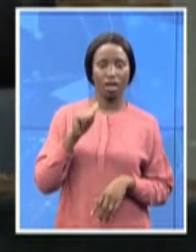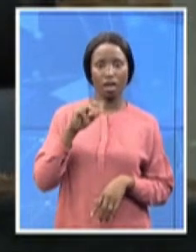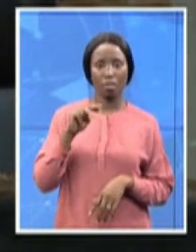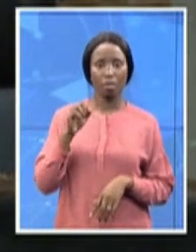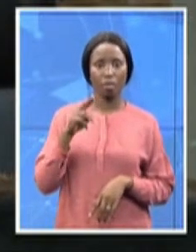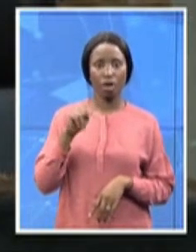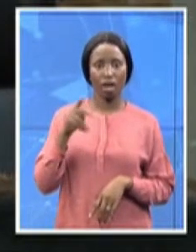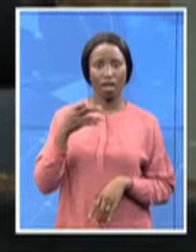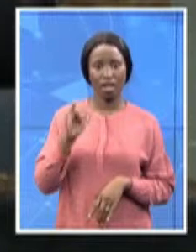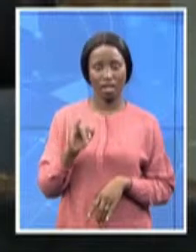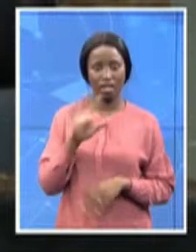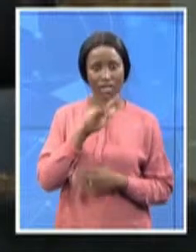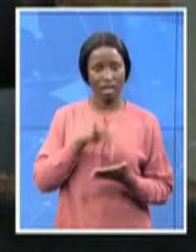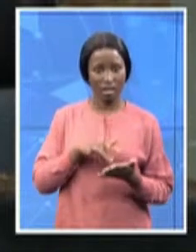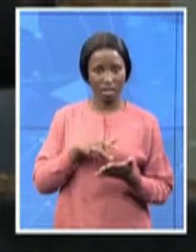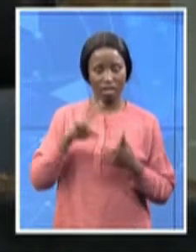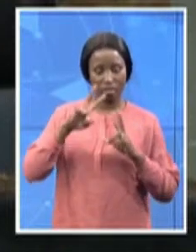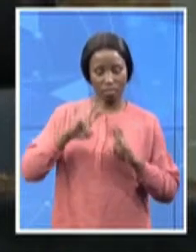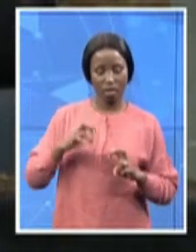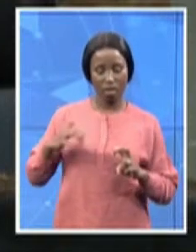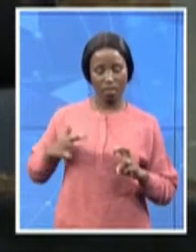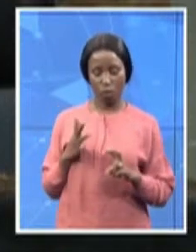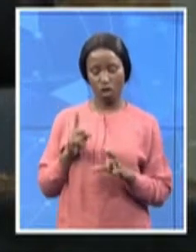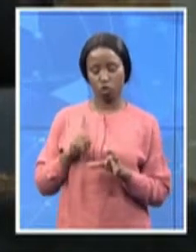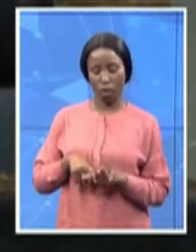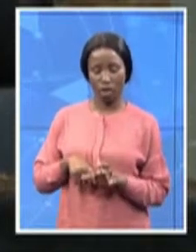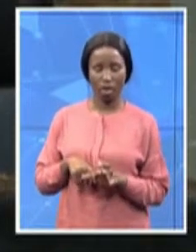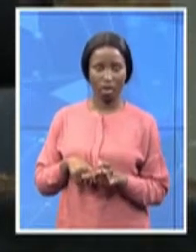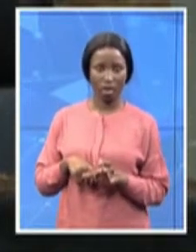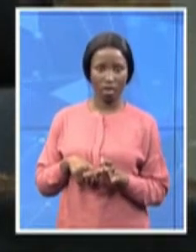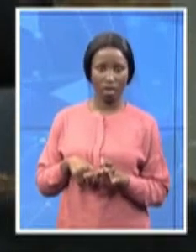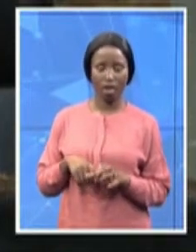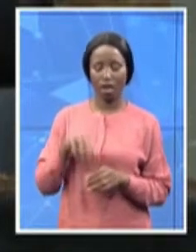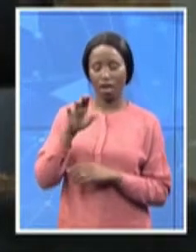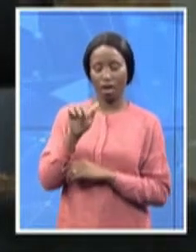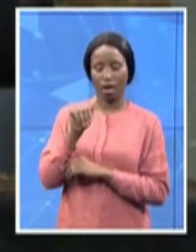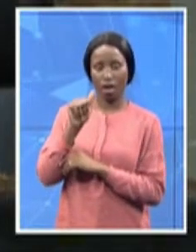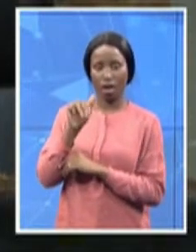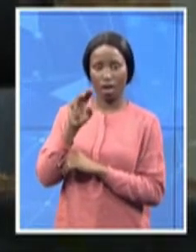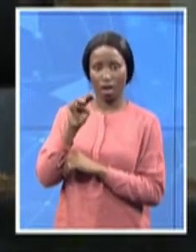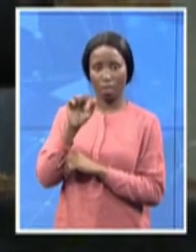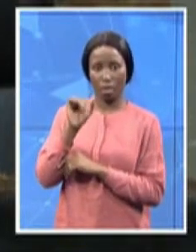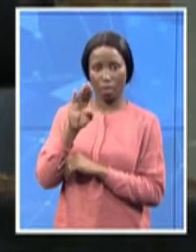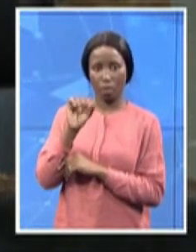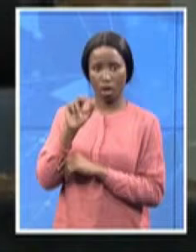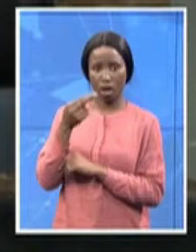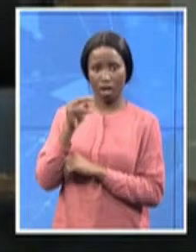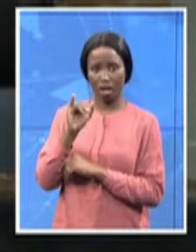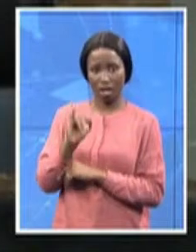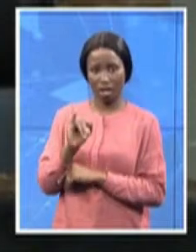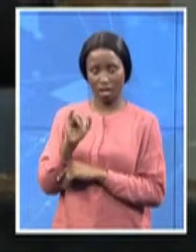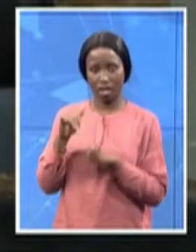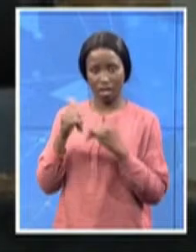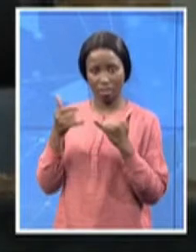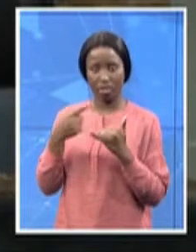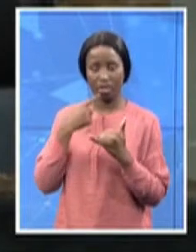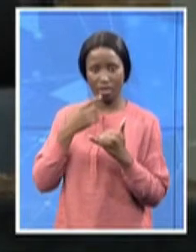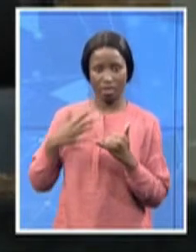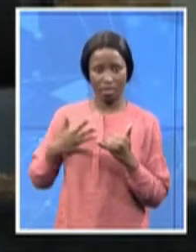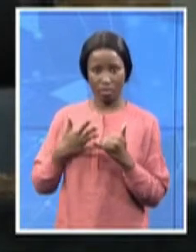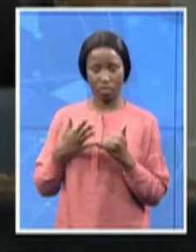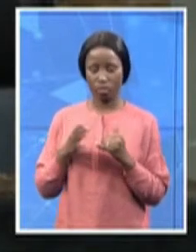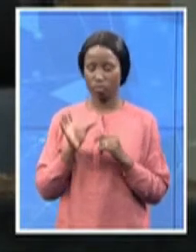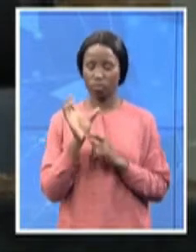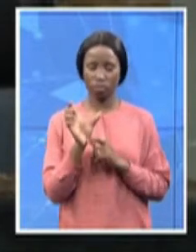case. Amabungane asked the High Court to interpret the code as requiring disclosure of donations made